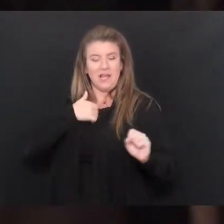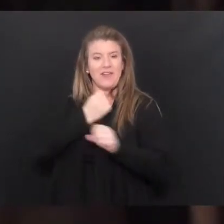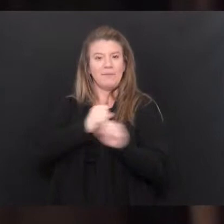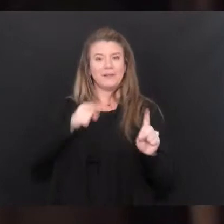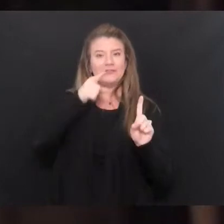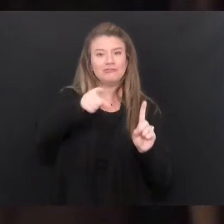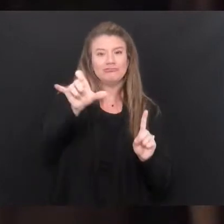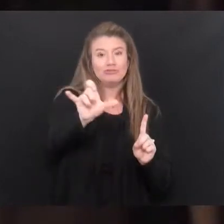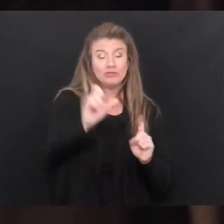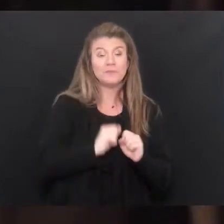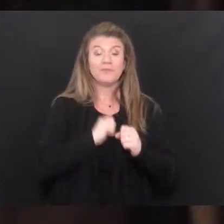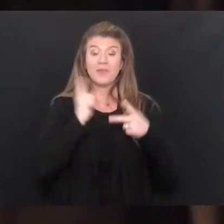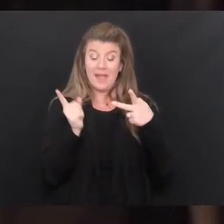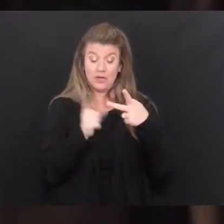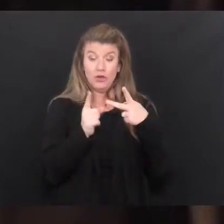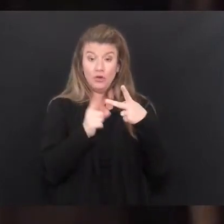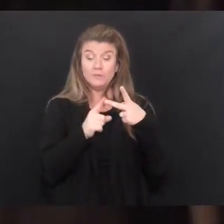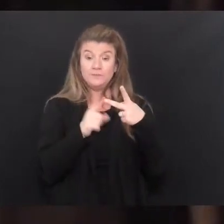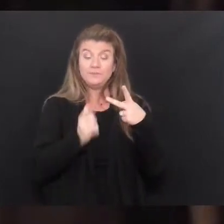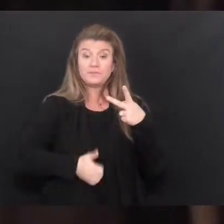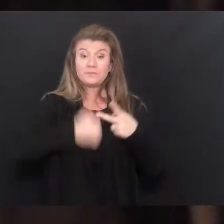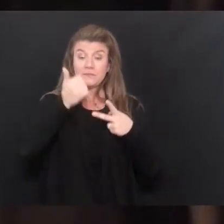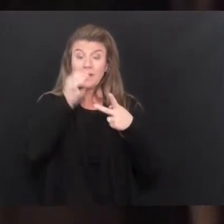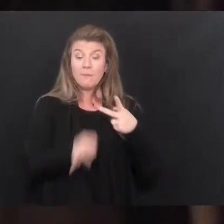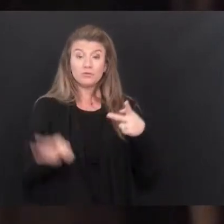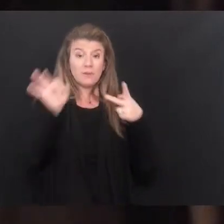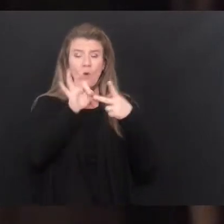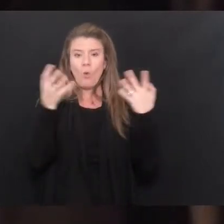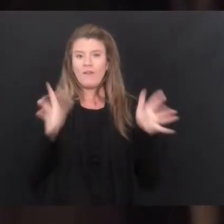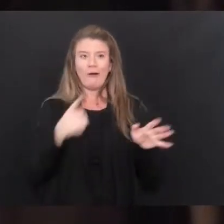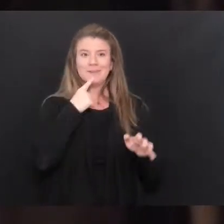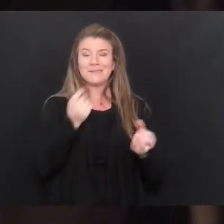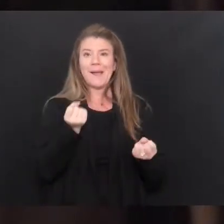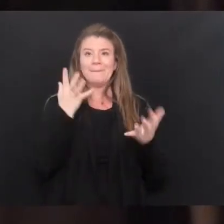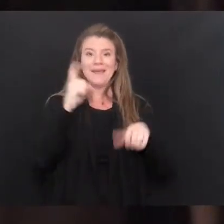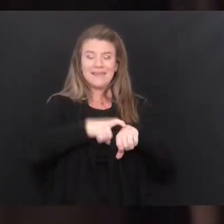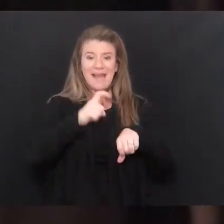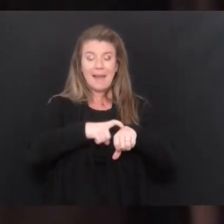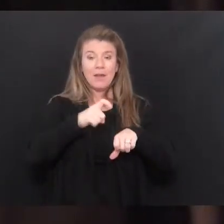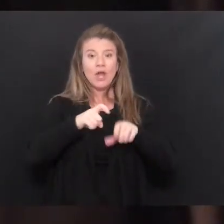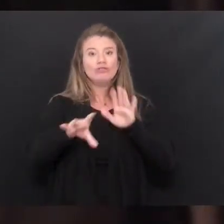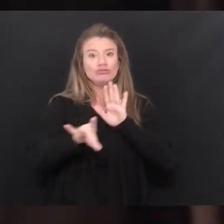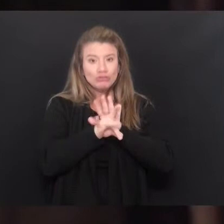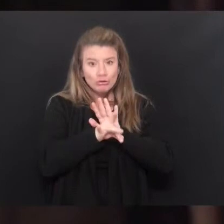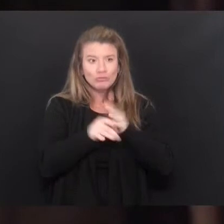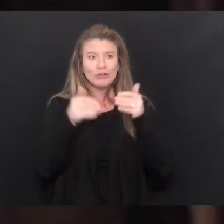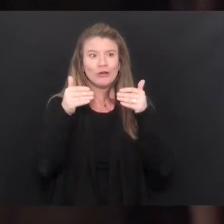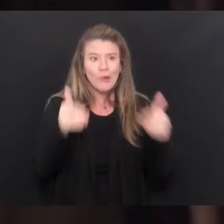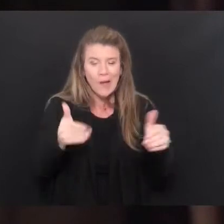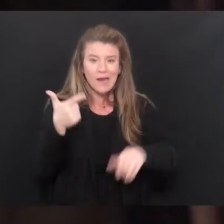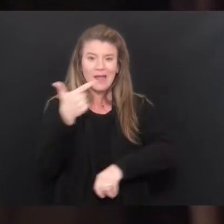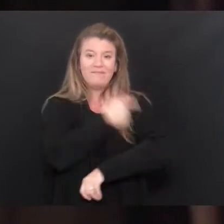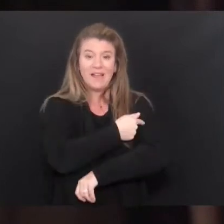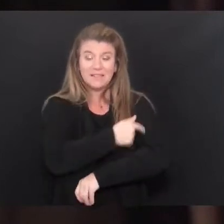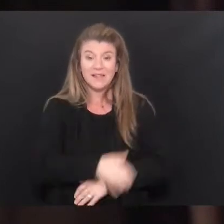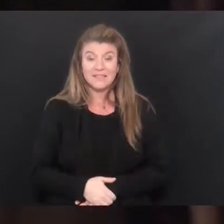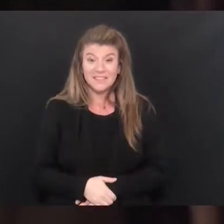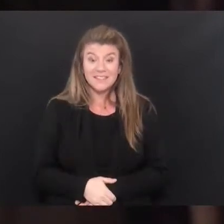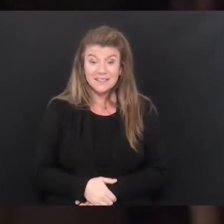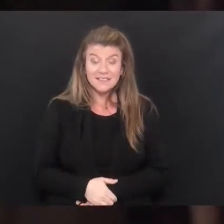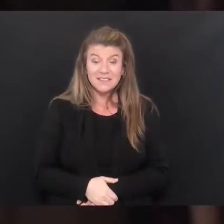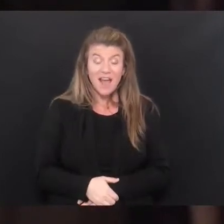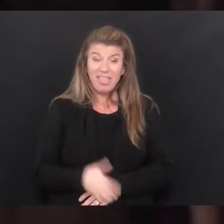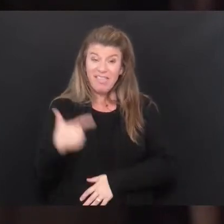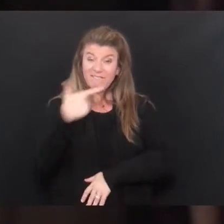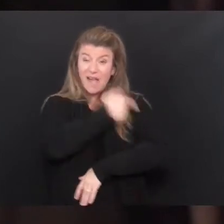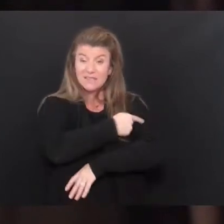number two, and most important, as we've said many times now, is to choose to be vaccinated. These vaccines are incredibly